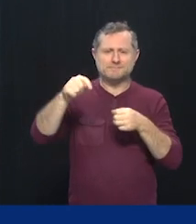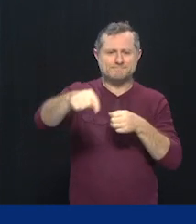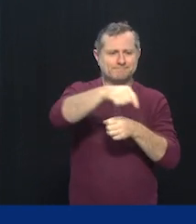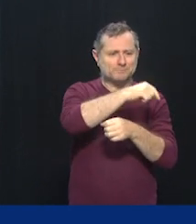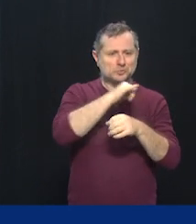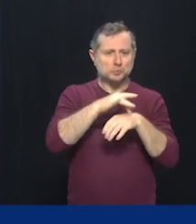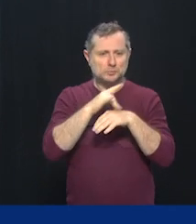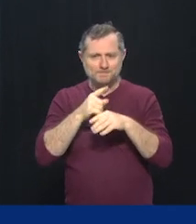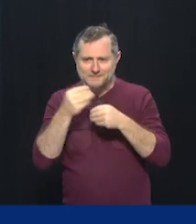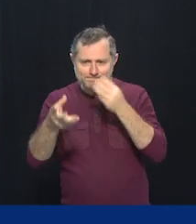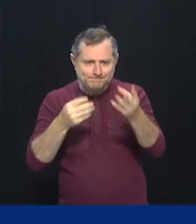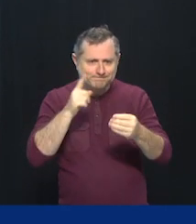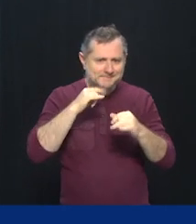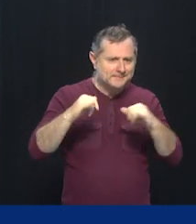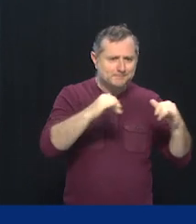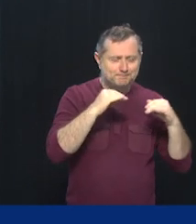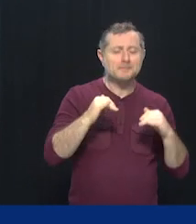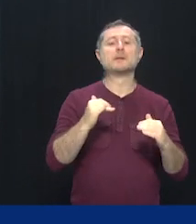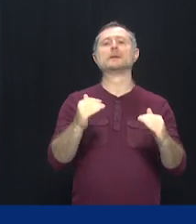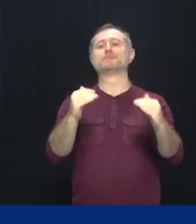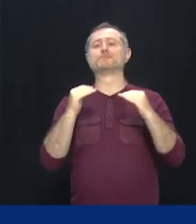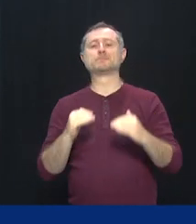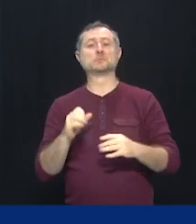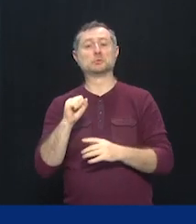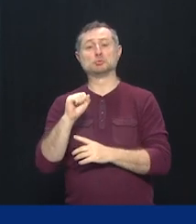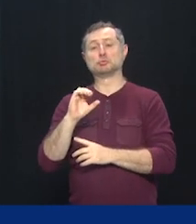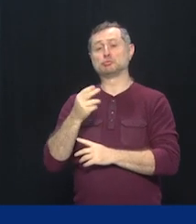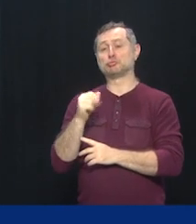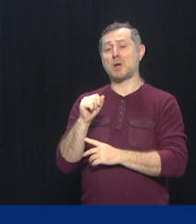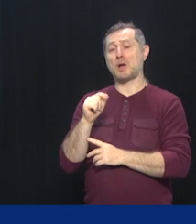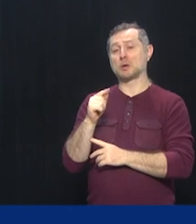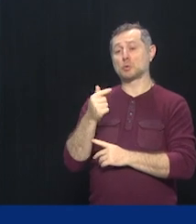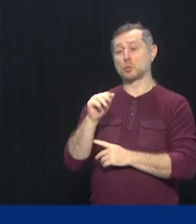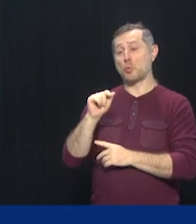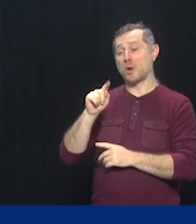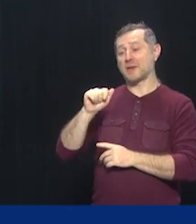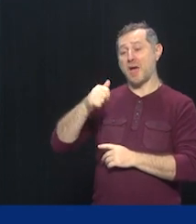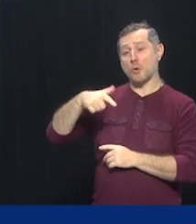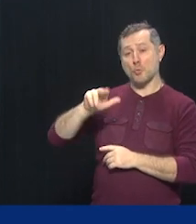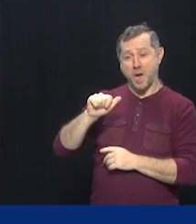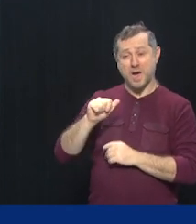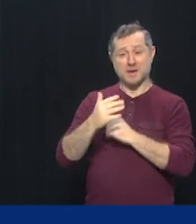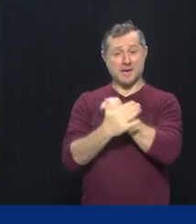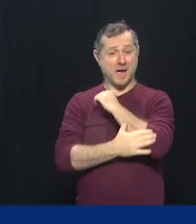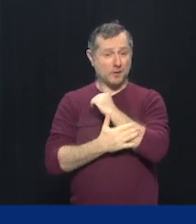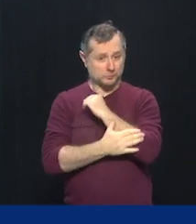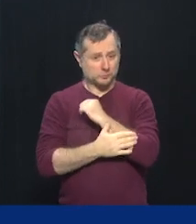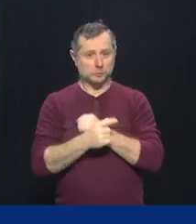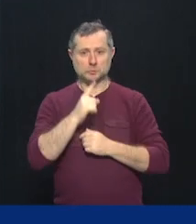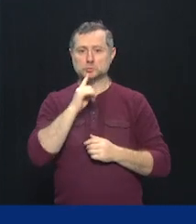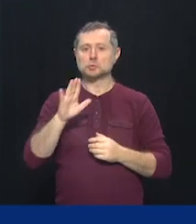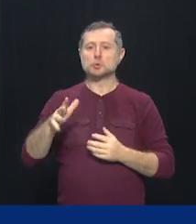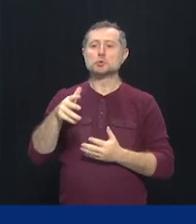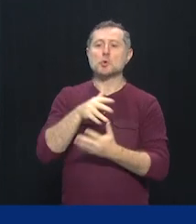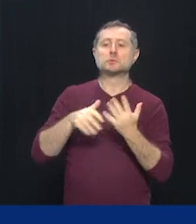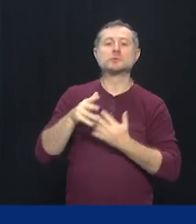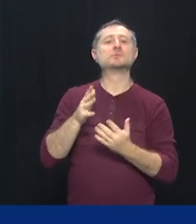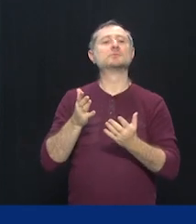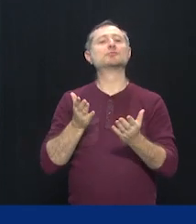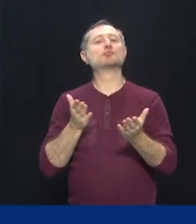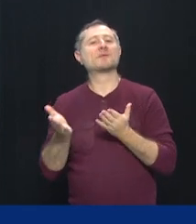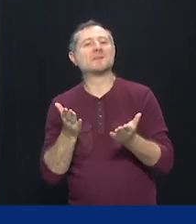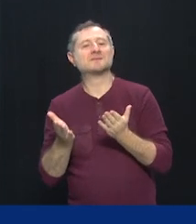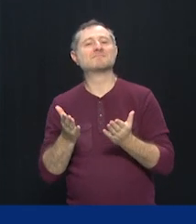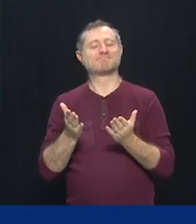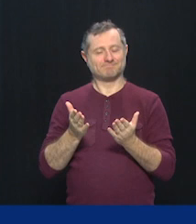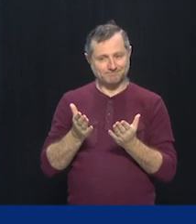day. Chautauqua County Executive P.J. Wendell and your Social Services and Health Commissioner Christine